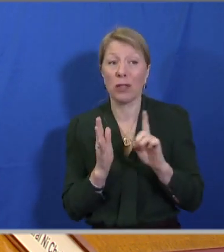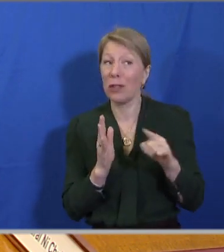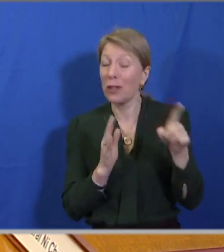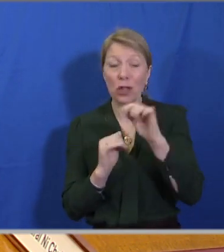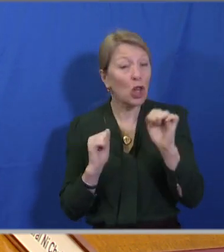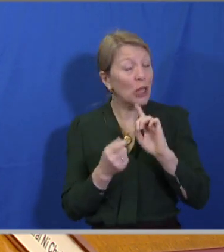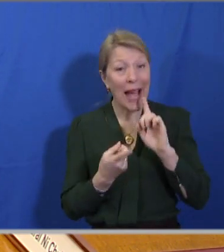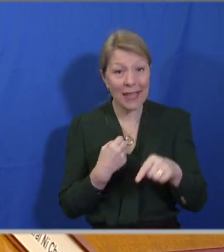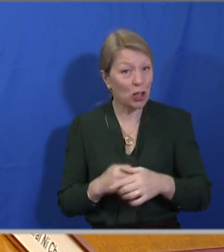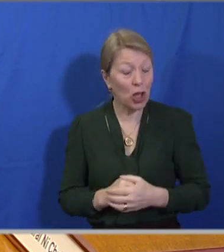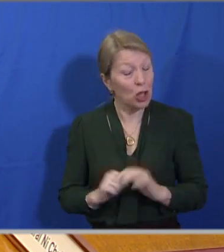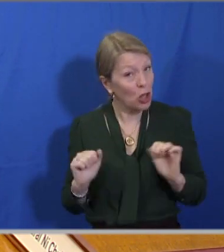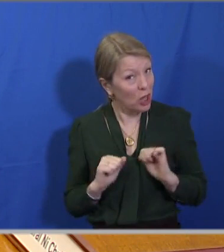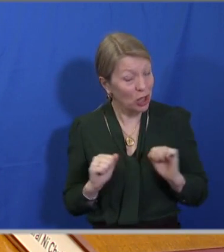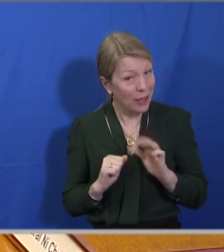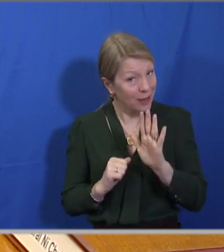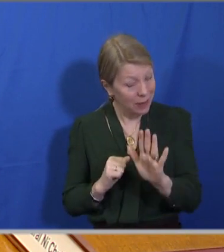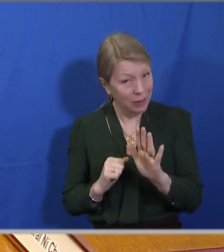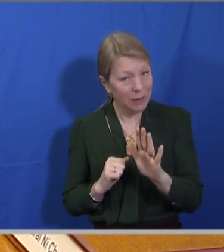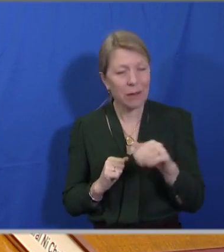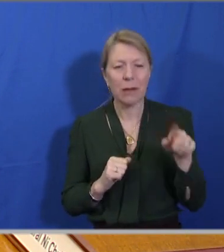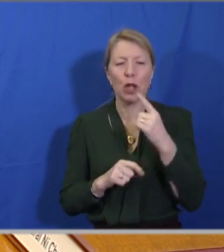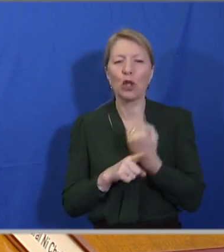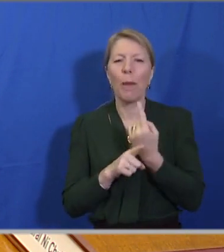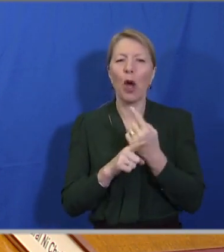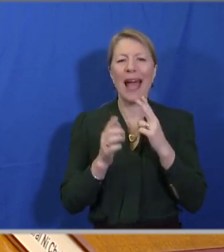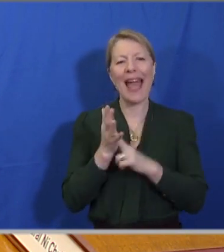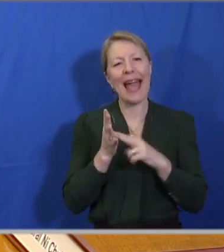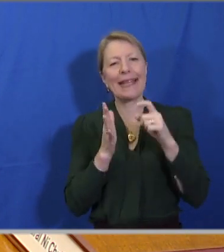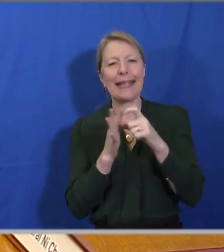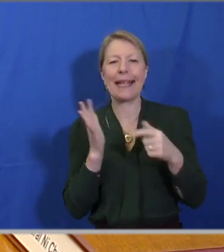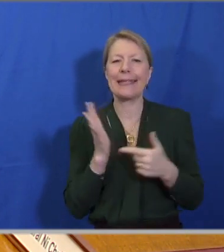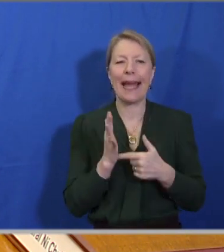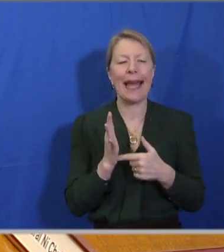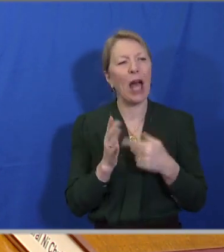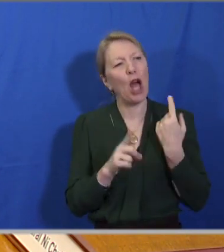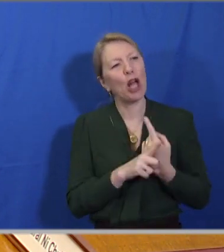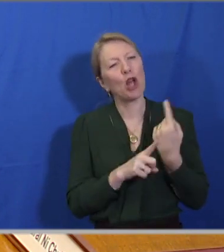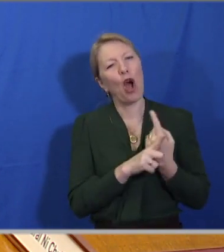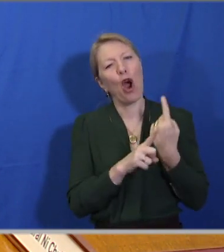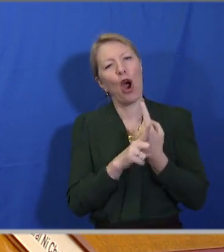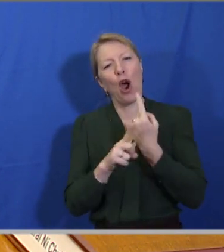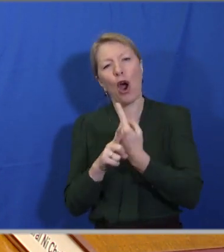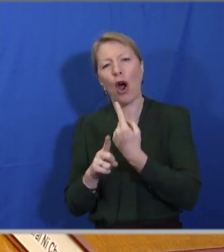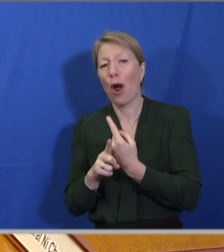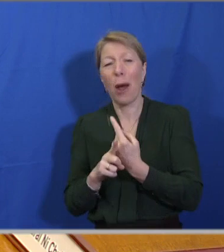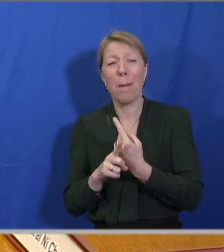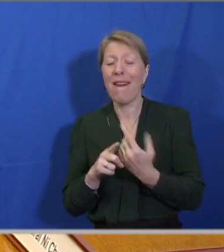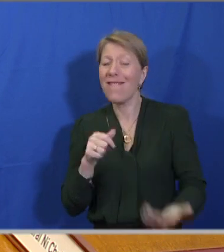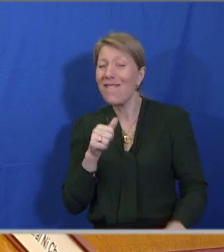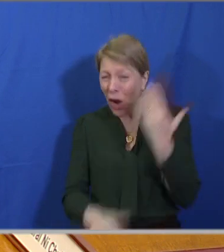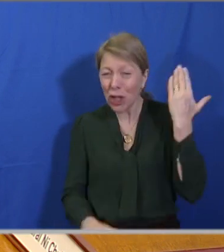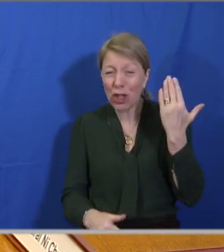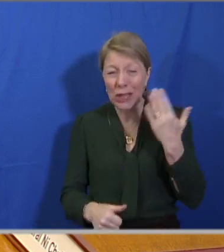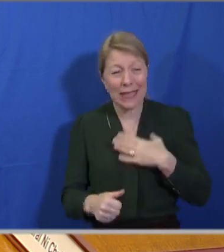but the talk about the importance of MDTs has been talked about and won't be addressed until we tackle the workforce issues.